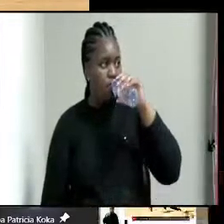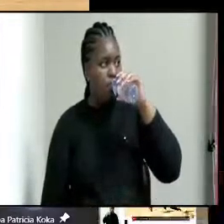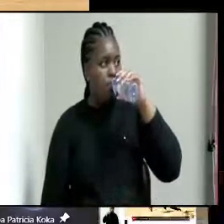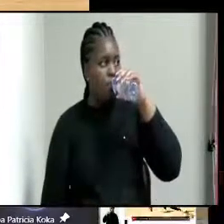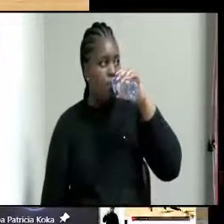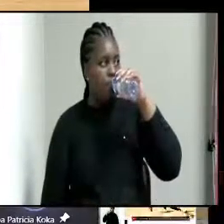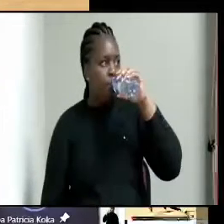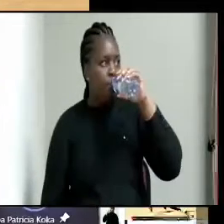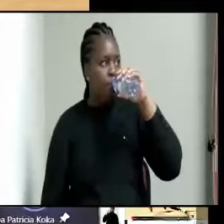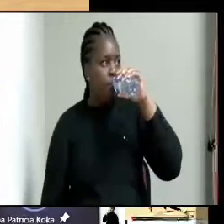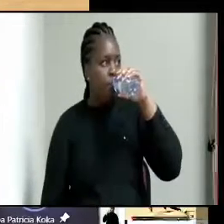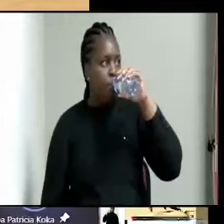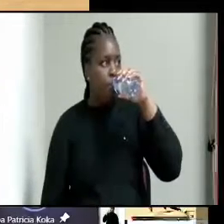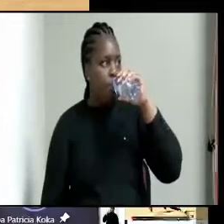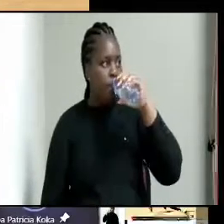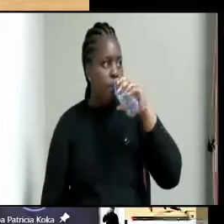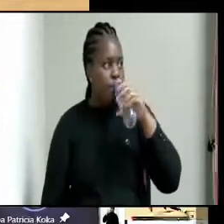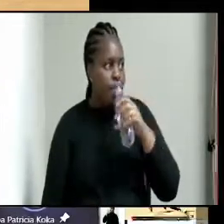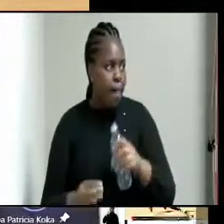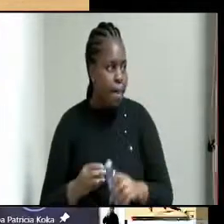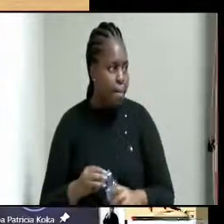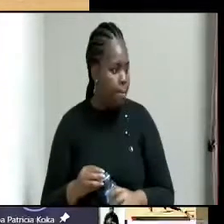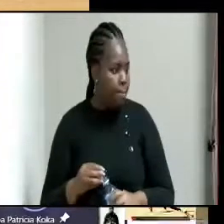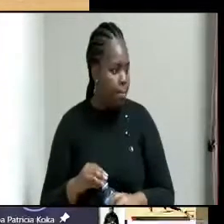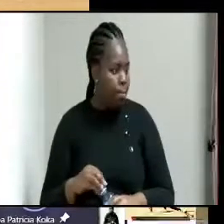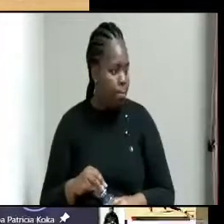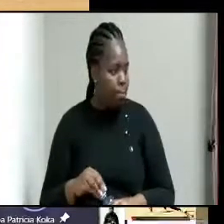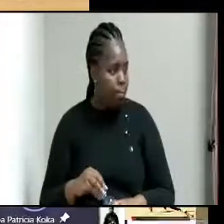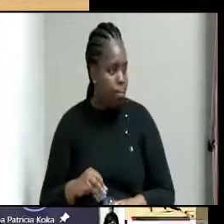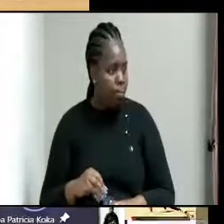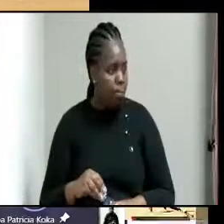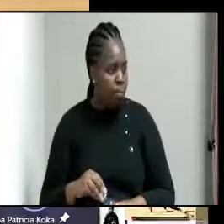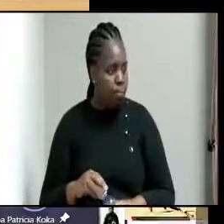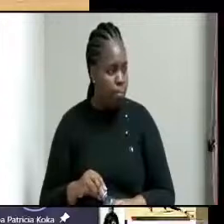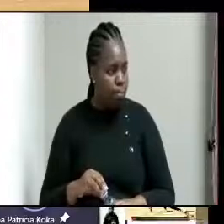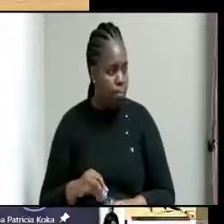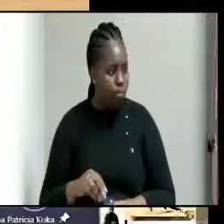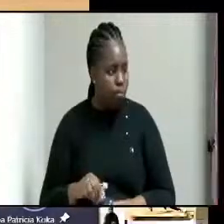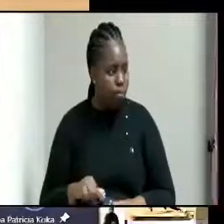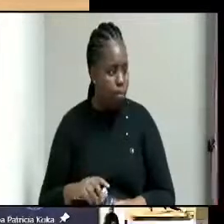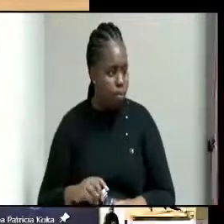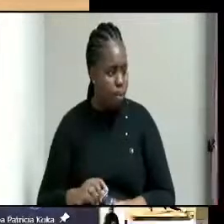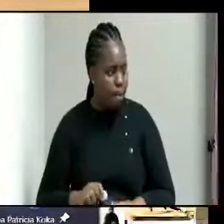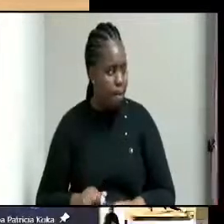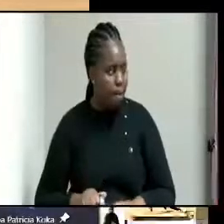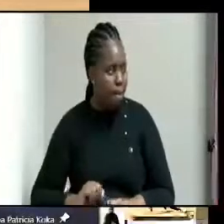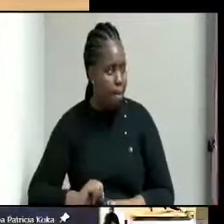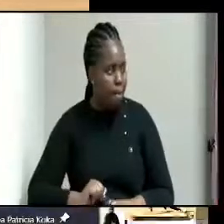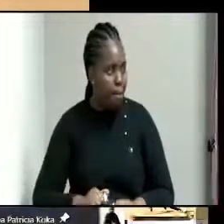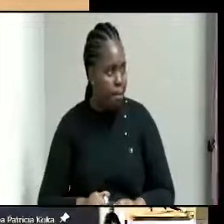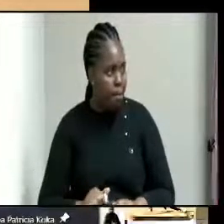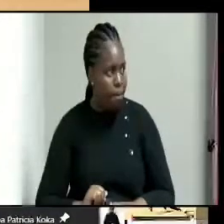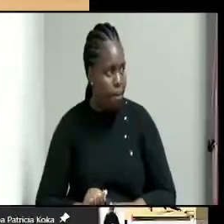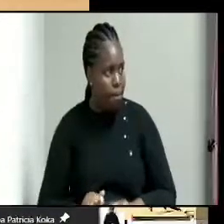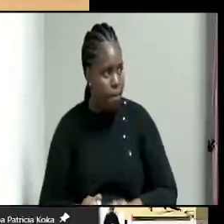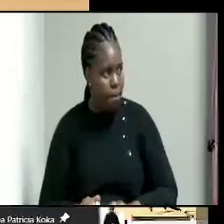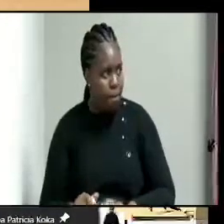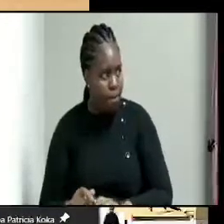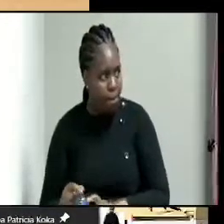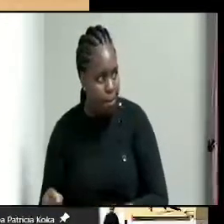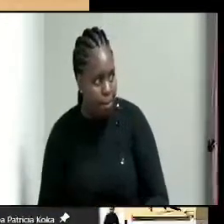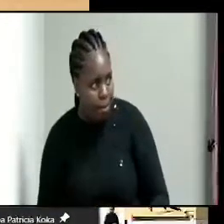Can you see something on your screens? Yes, we can see child poverty in South Africa,